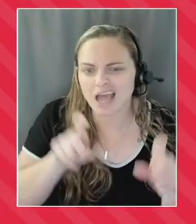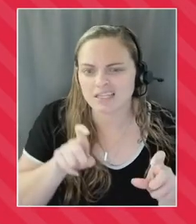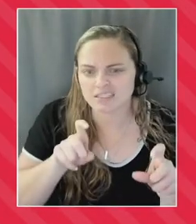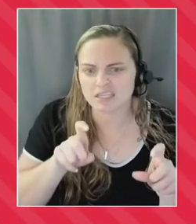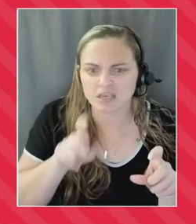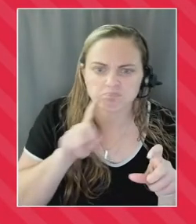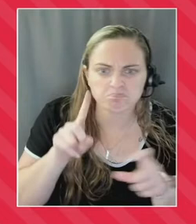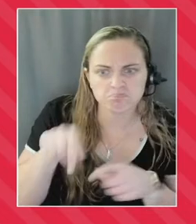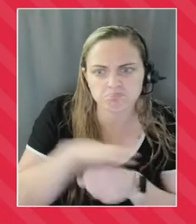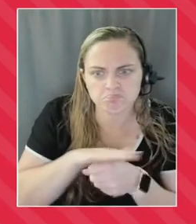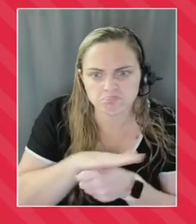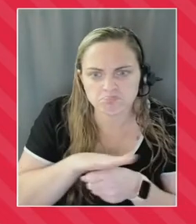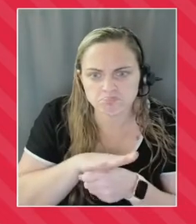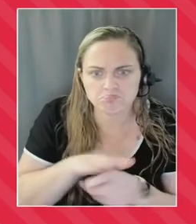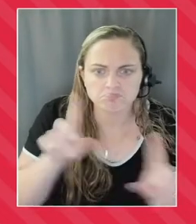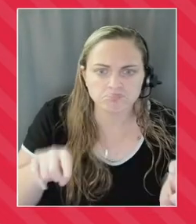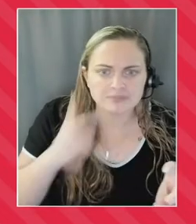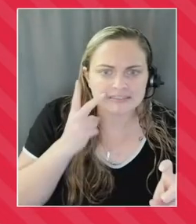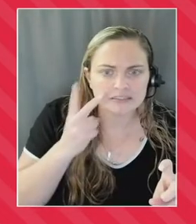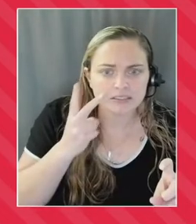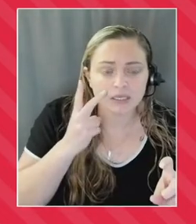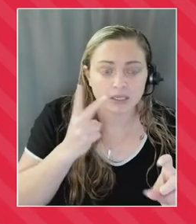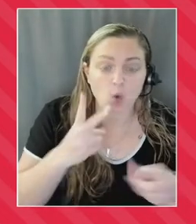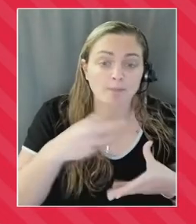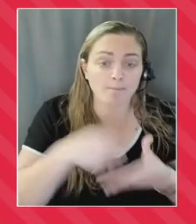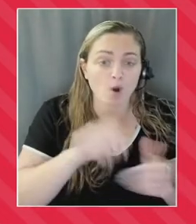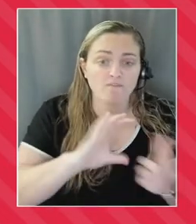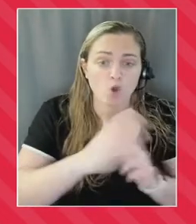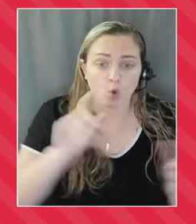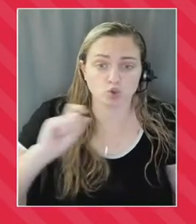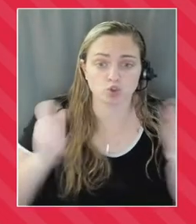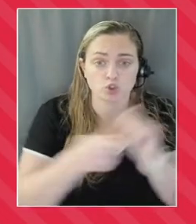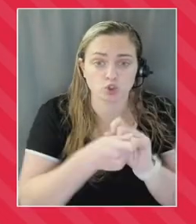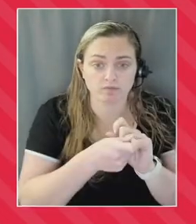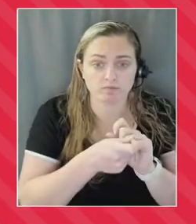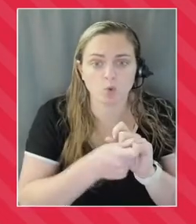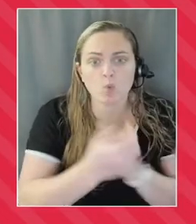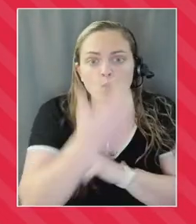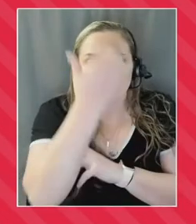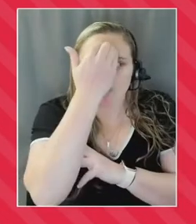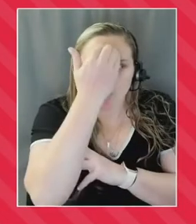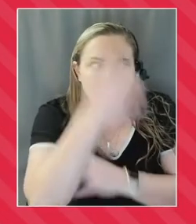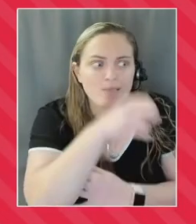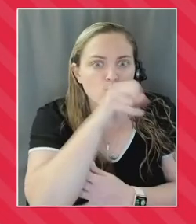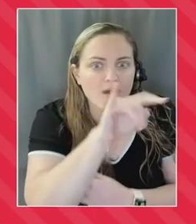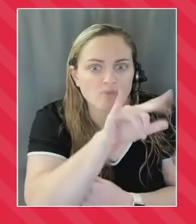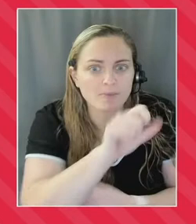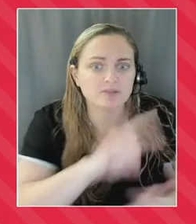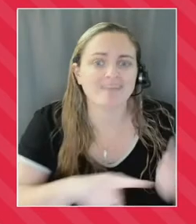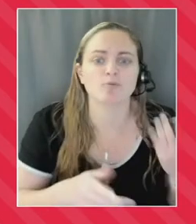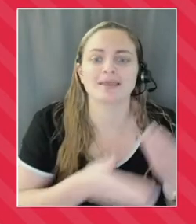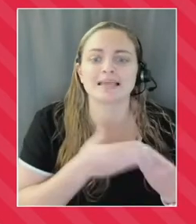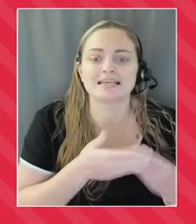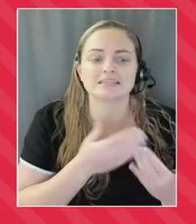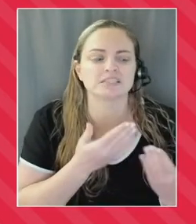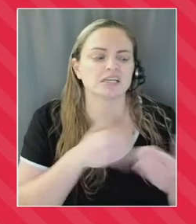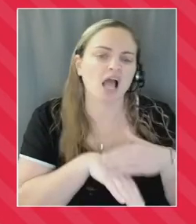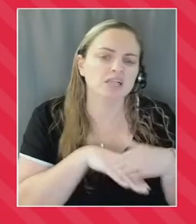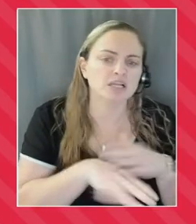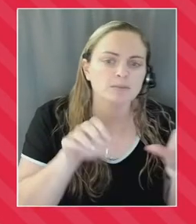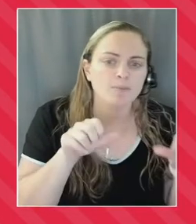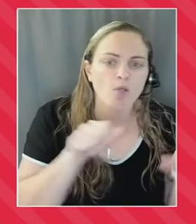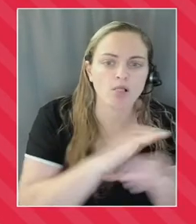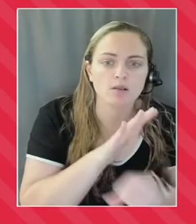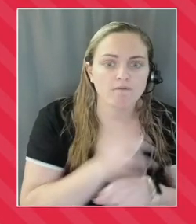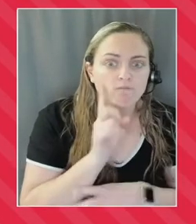we're going to see, because mm-hmm. it is part of a culture shift. We know people love the meals, but now they have to be convenient enough. Mm-hmm. And that's what